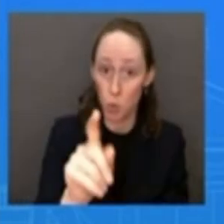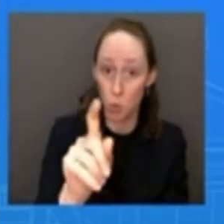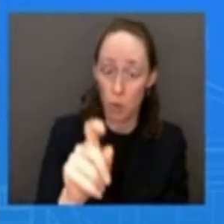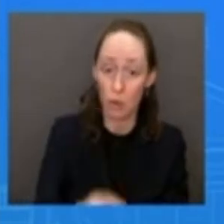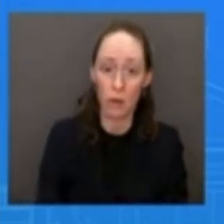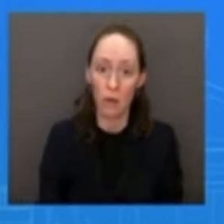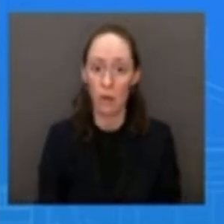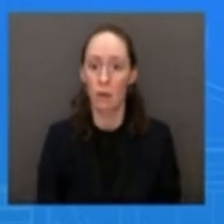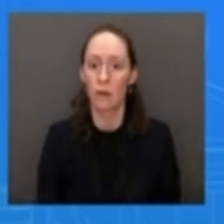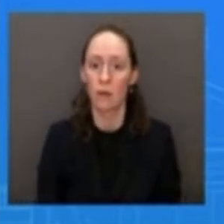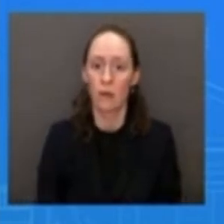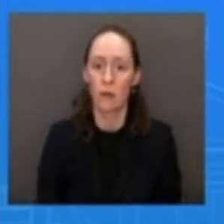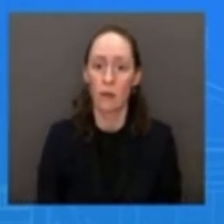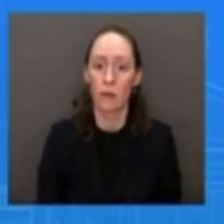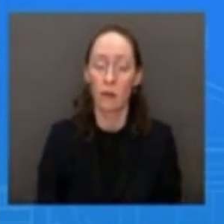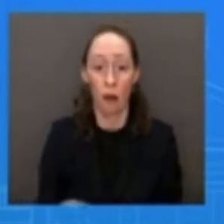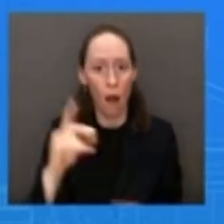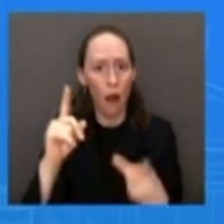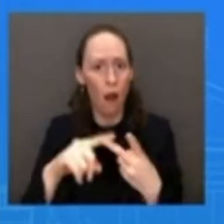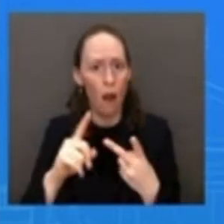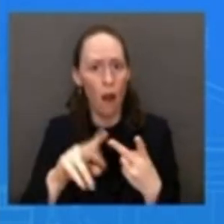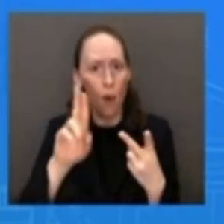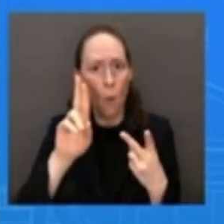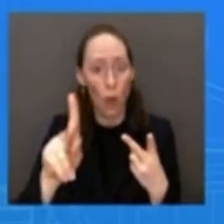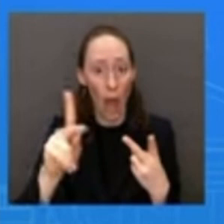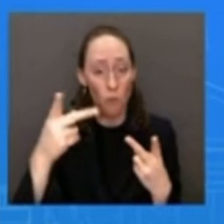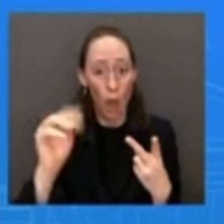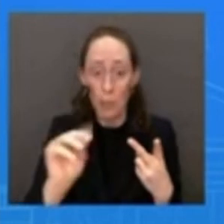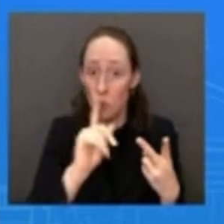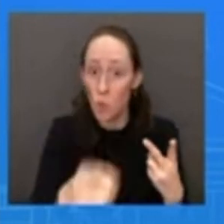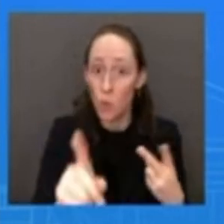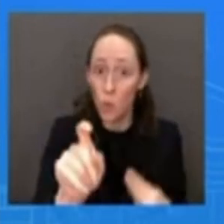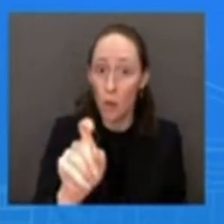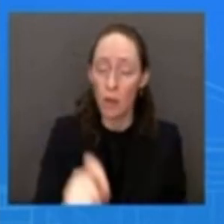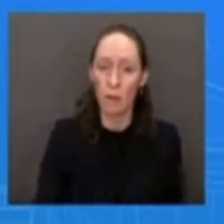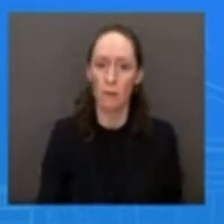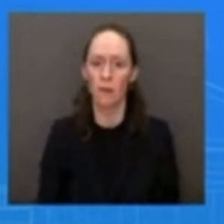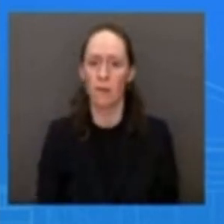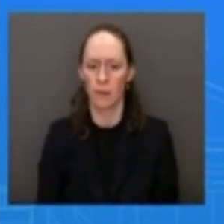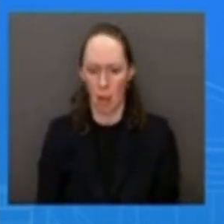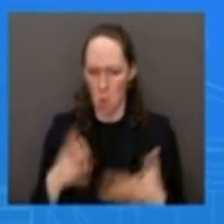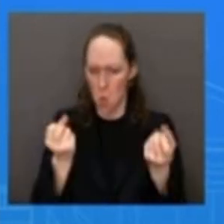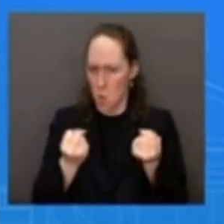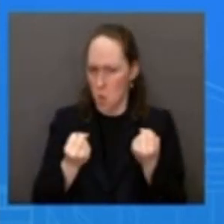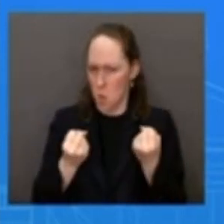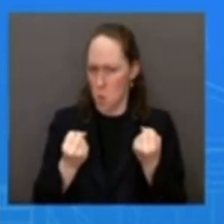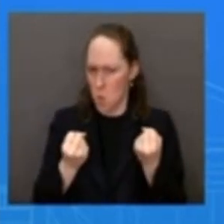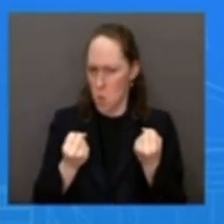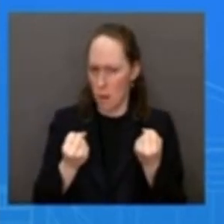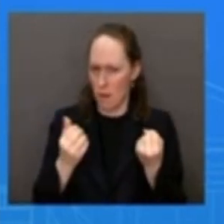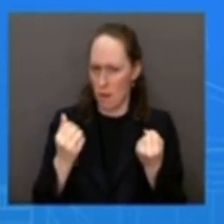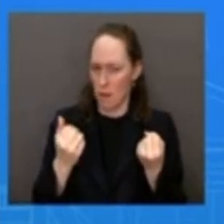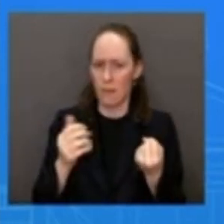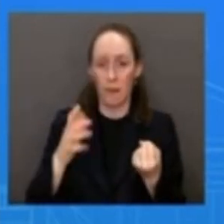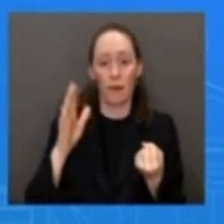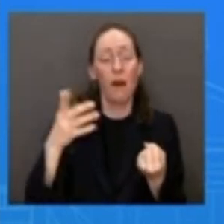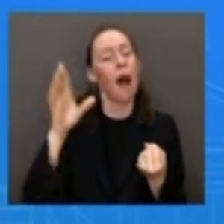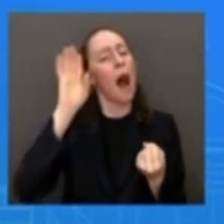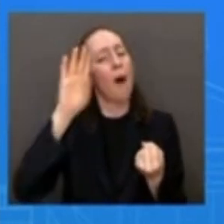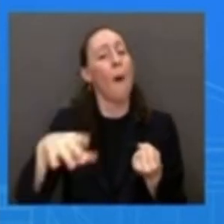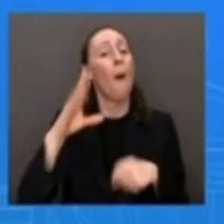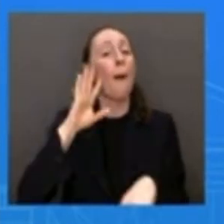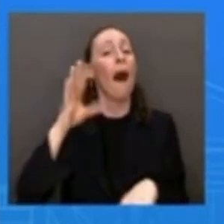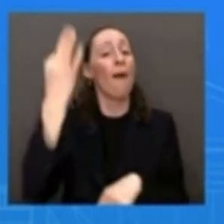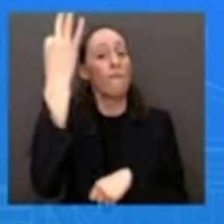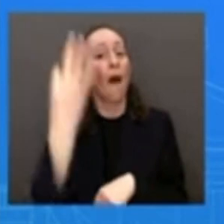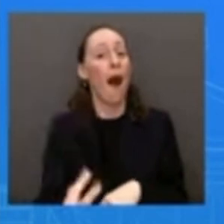as soon as we have more information, surely we'll share that. And as you know, every Friday we lay out the president's week ahead. I just don't have anything to preview